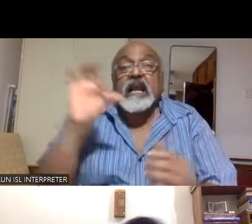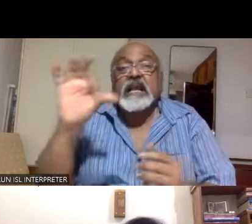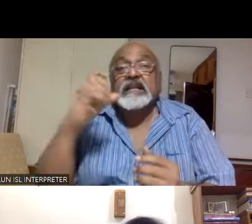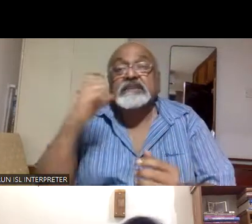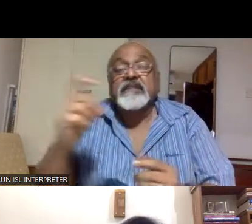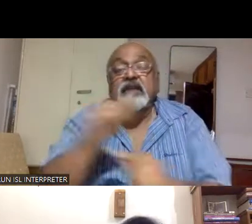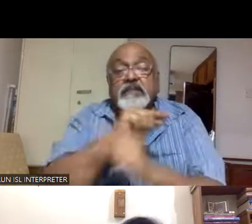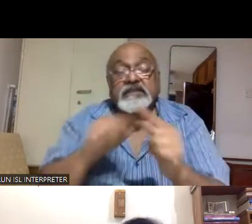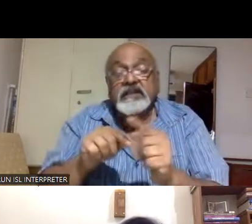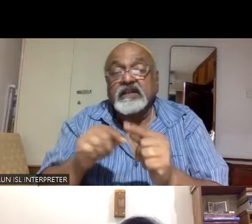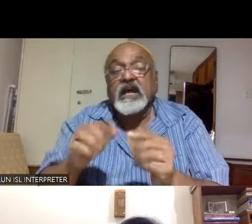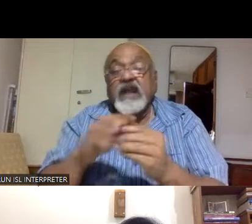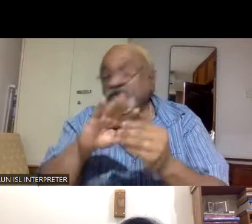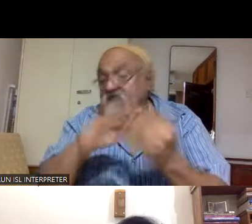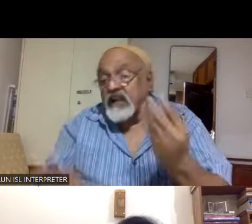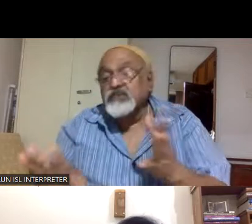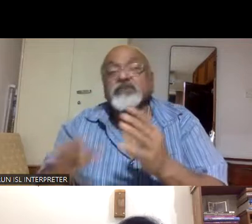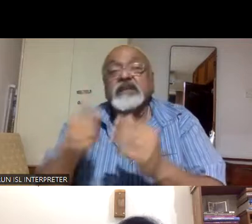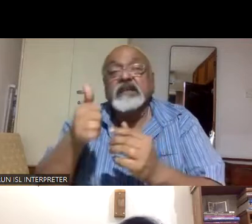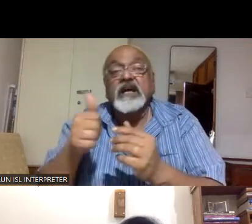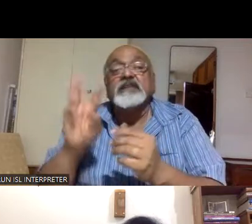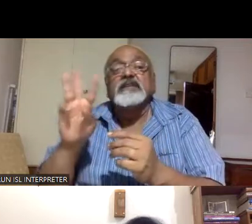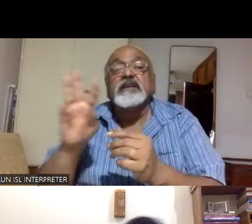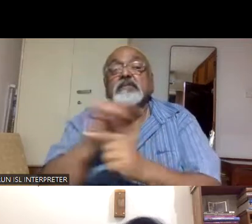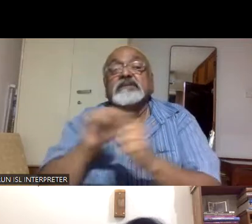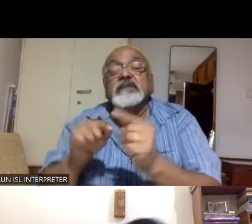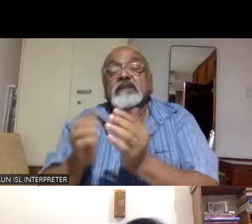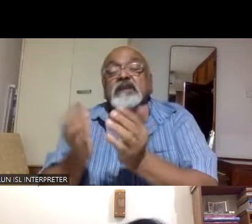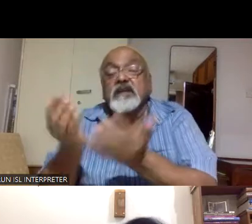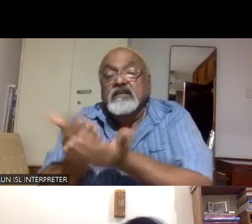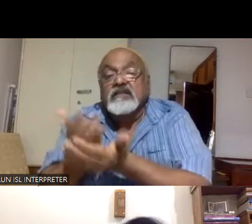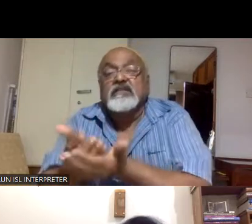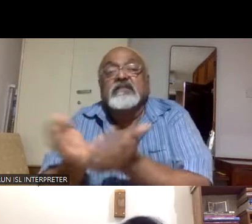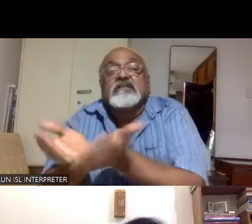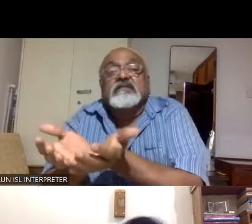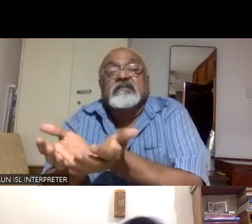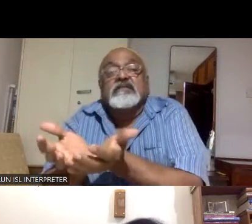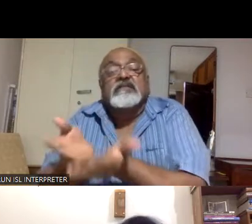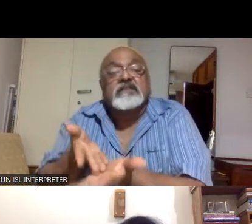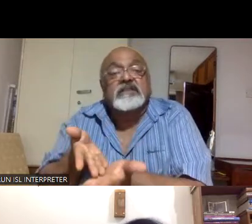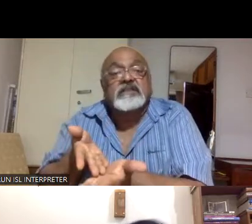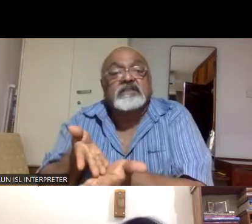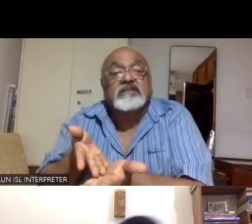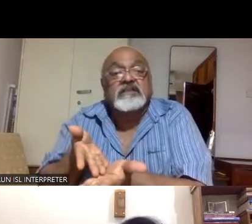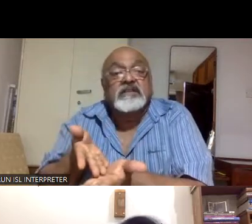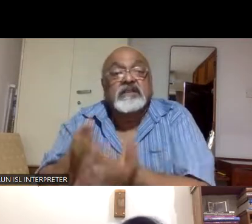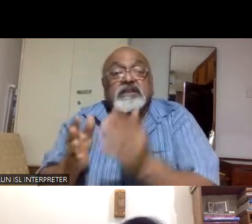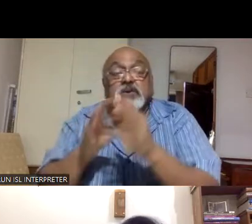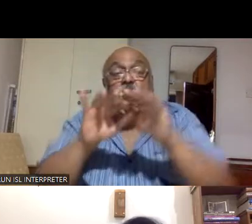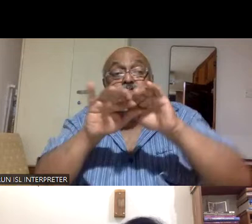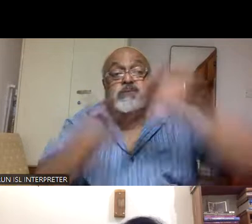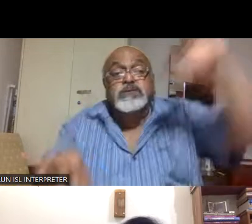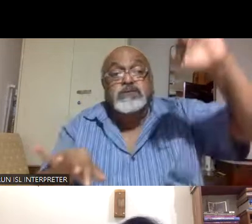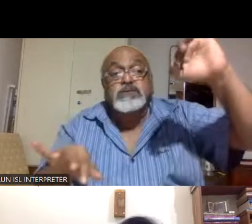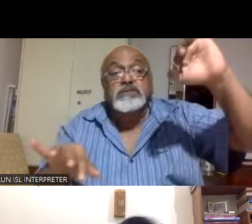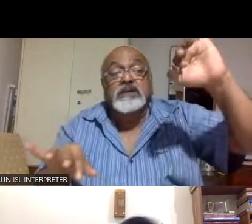is dependent upon the rest of the 3% of resources that is available. So do you understand the disparity that we